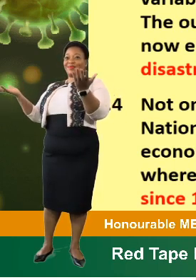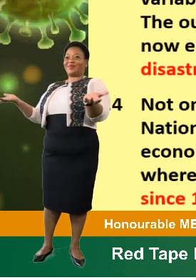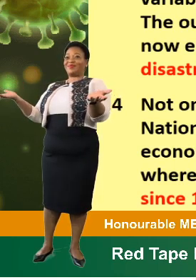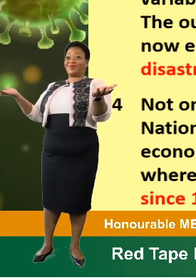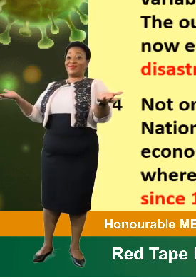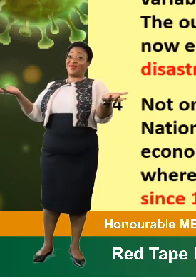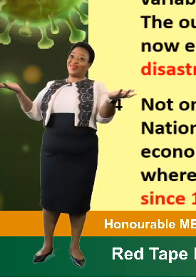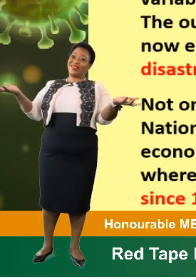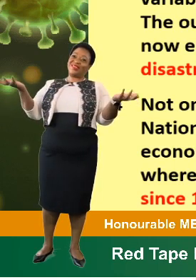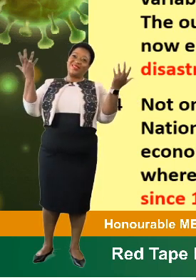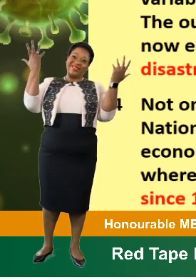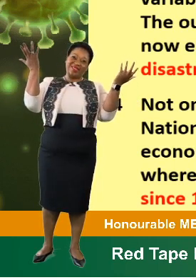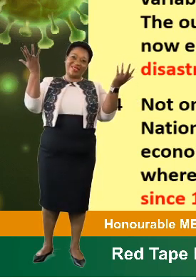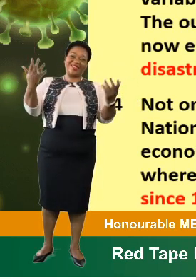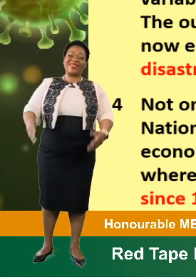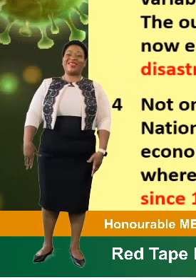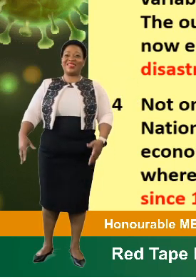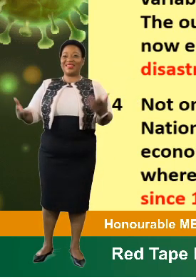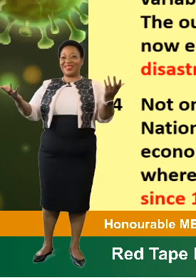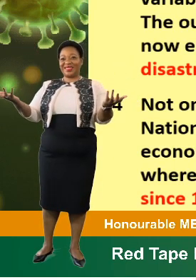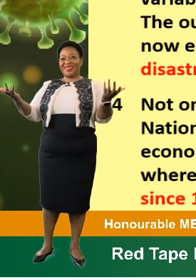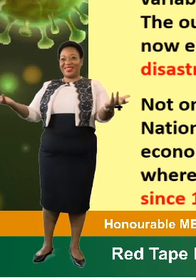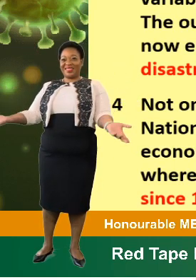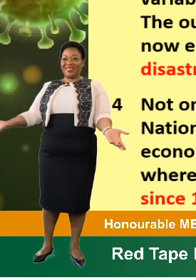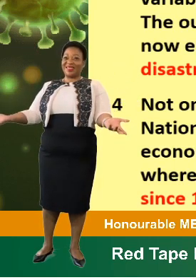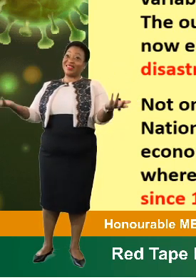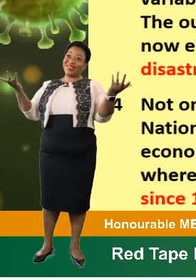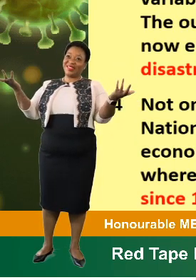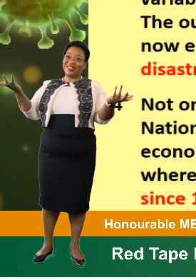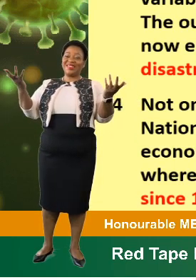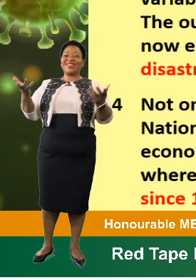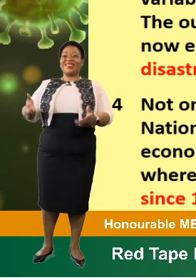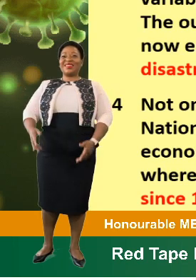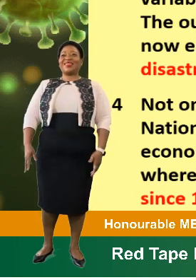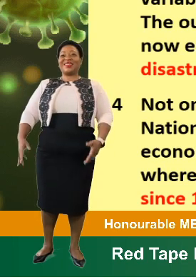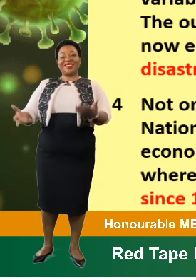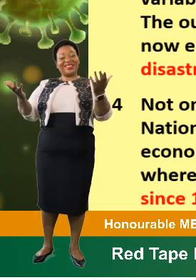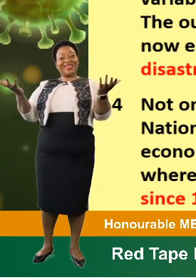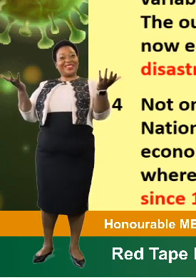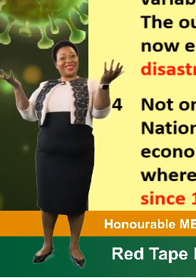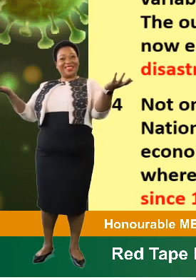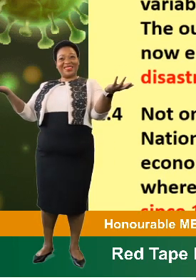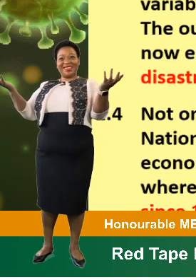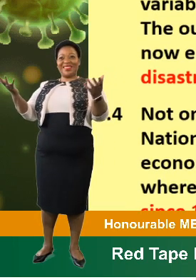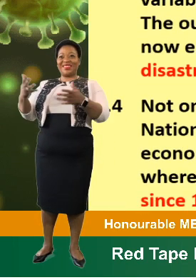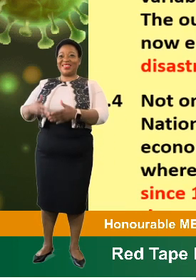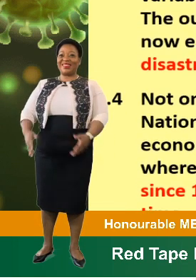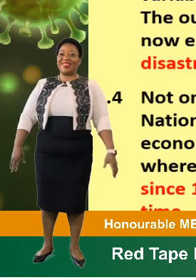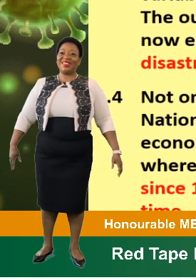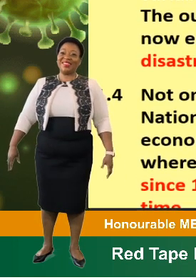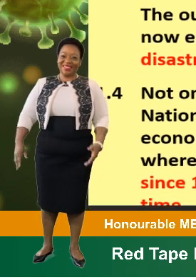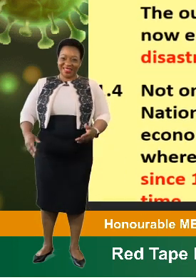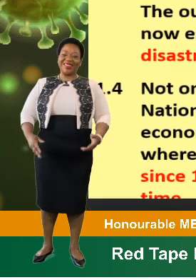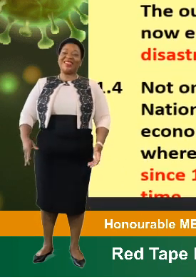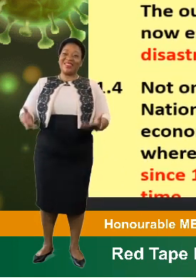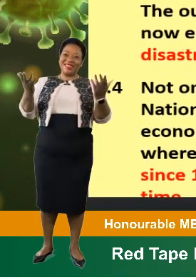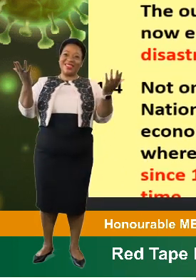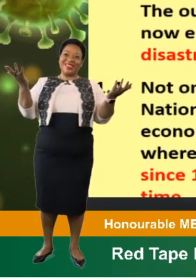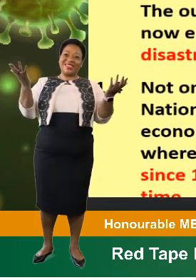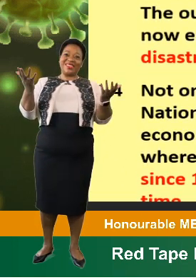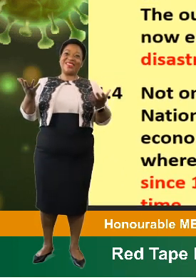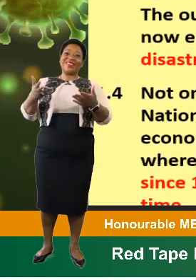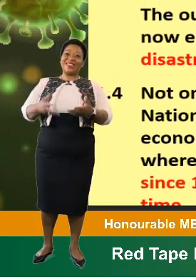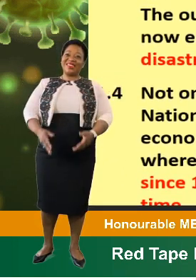back on or in production again. Now, our growth projections, MEC also indicated, were